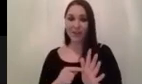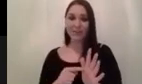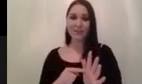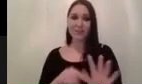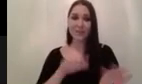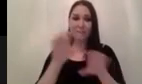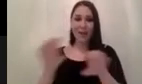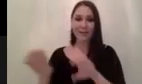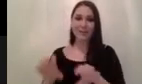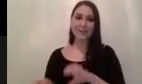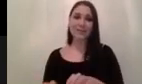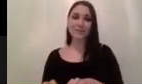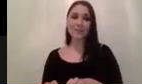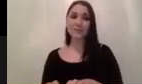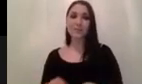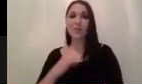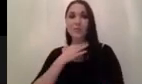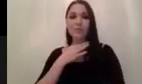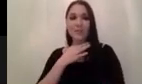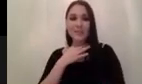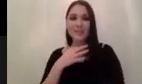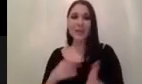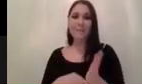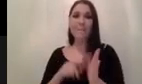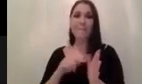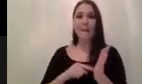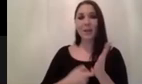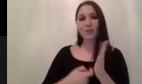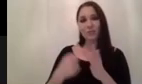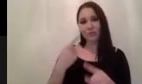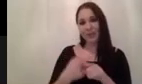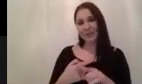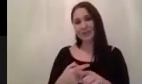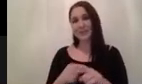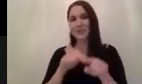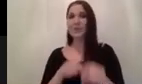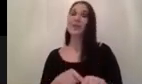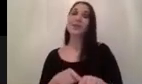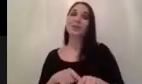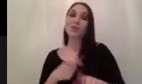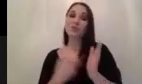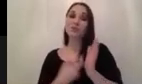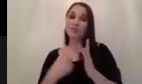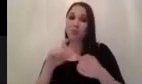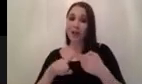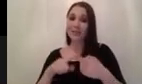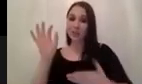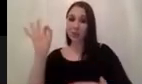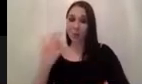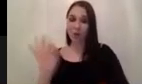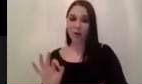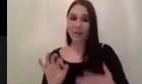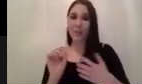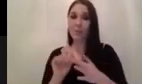on the risk impact matrix according to the right score which is important for the intake and then the ai project canvas